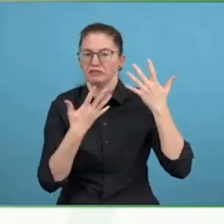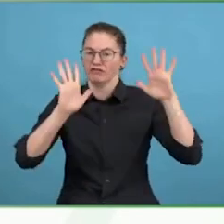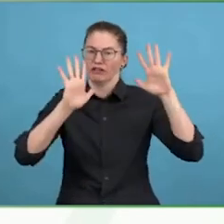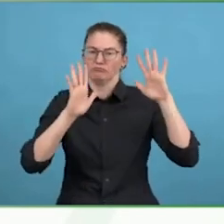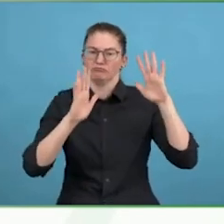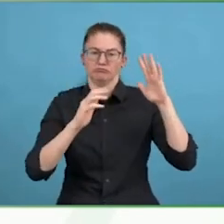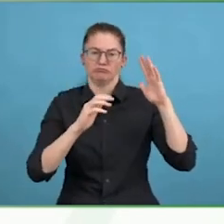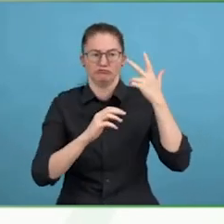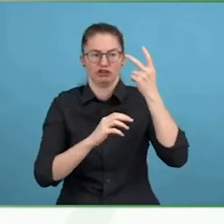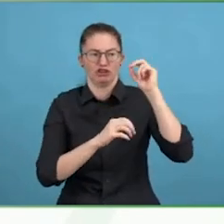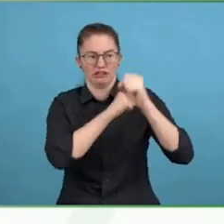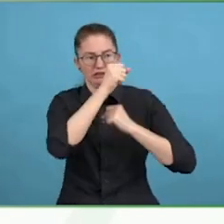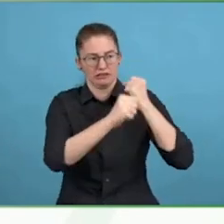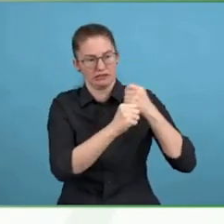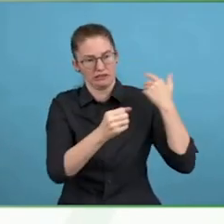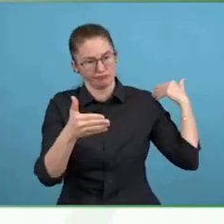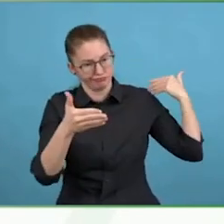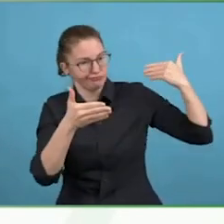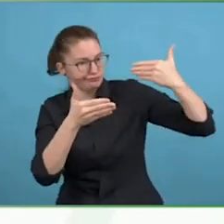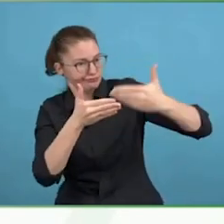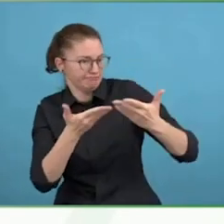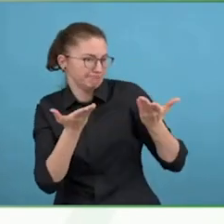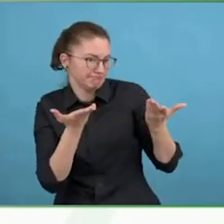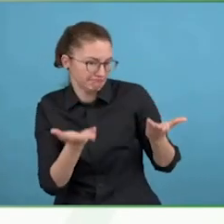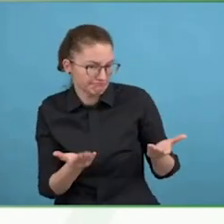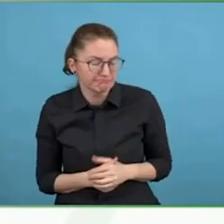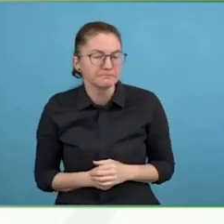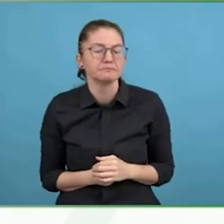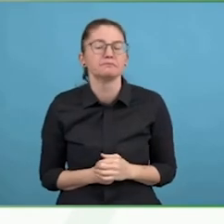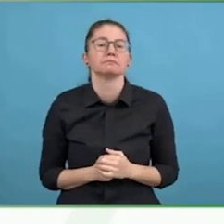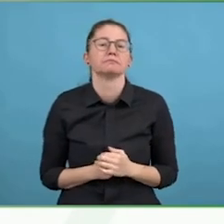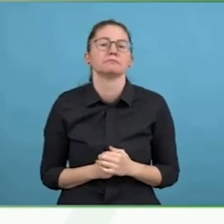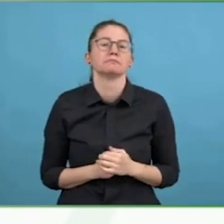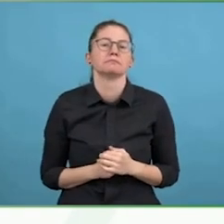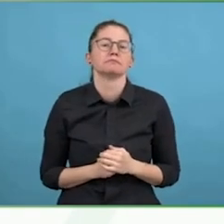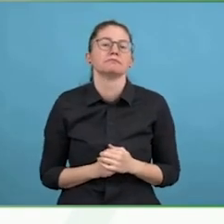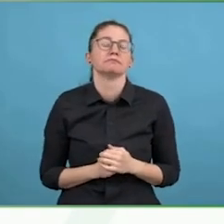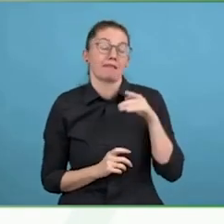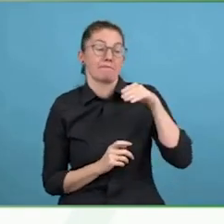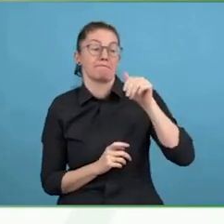Convention for the Disabled People. Right. And